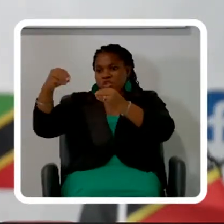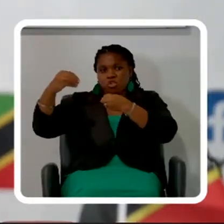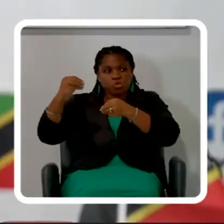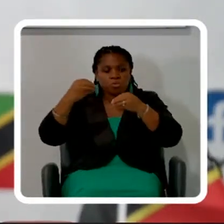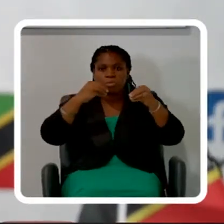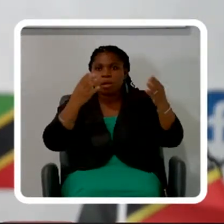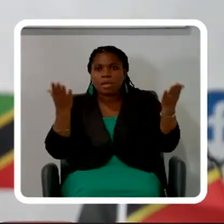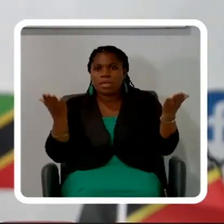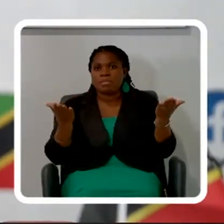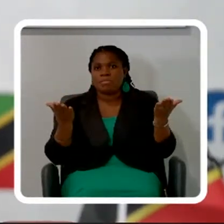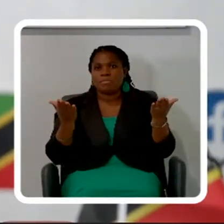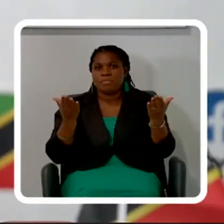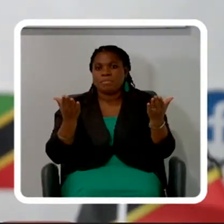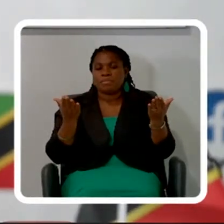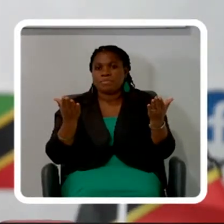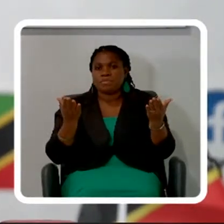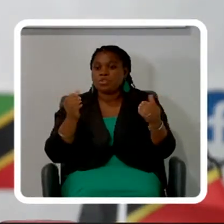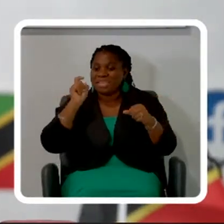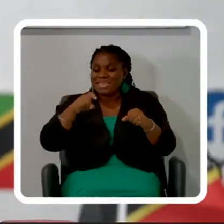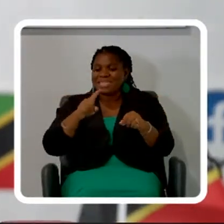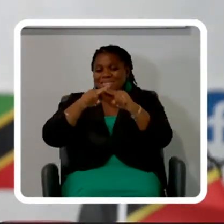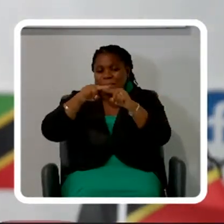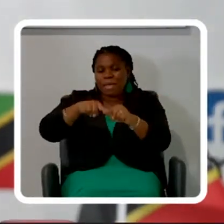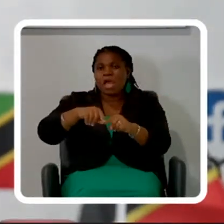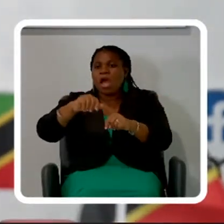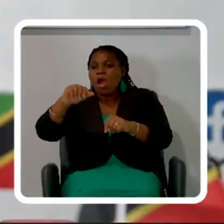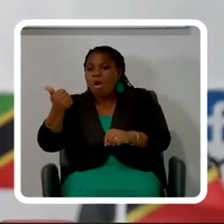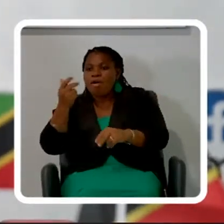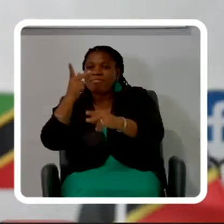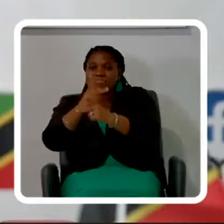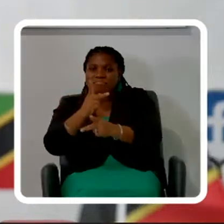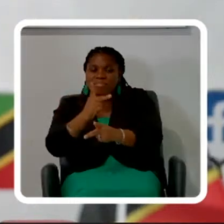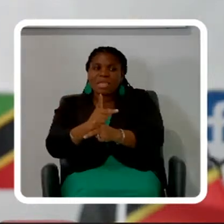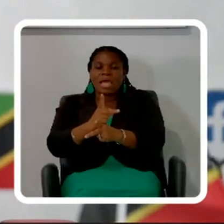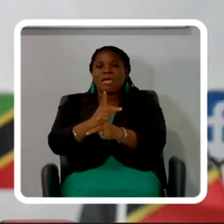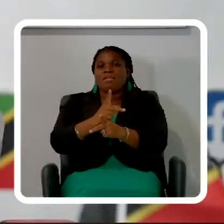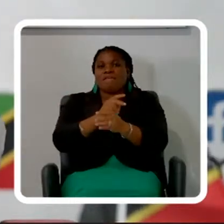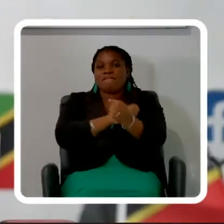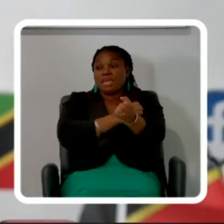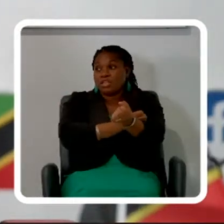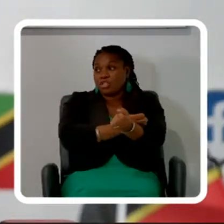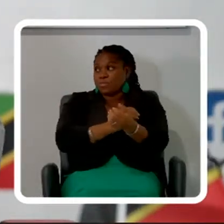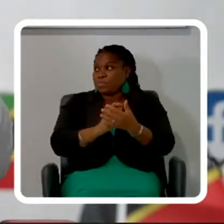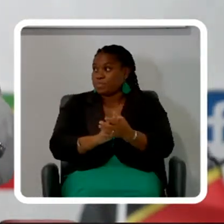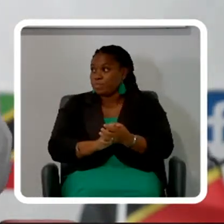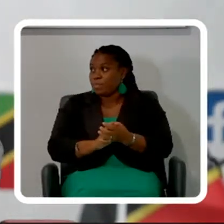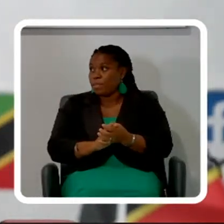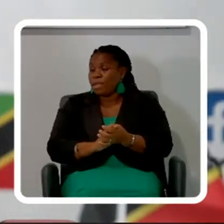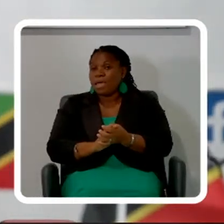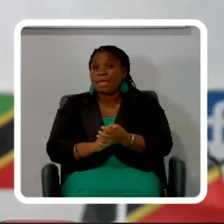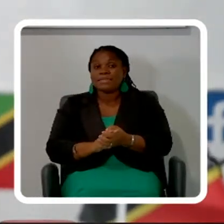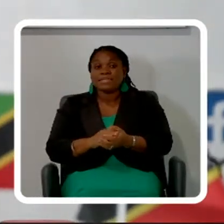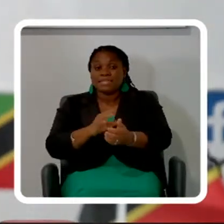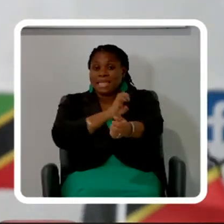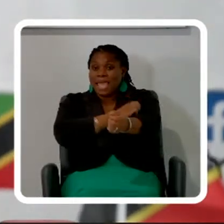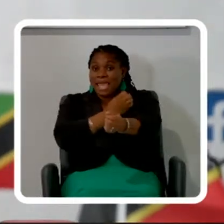of Nevis, from producing heat. Independence is what we're talking about. Three, the energy is much